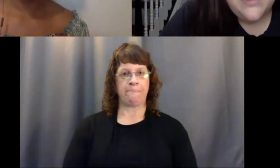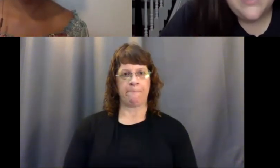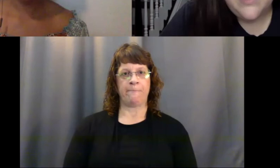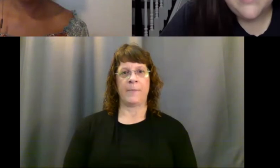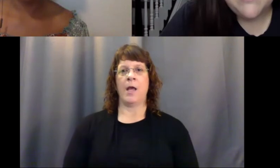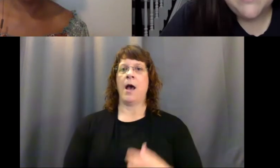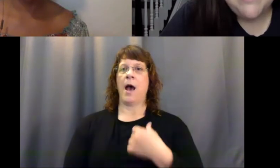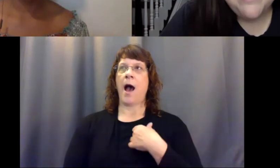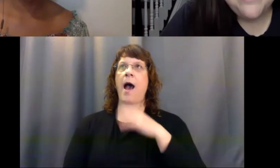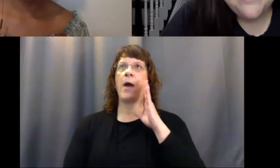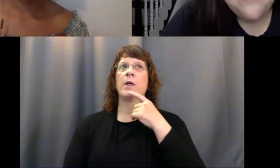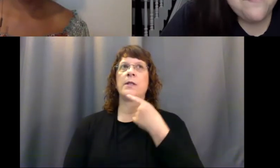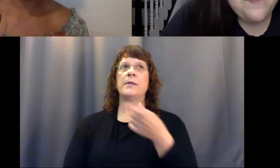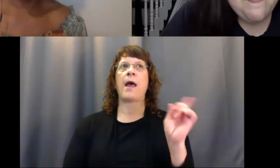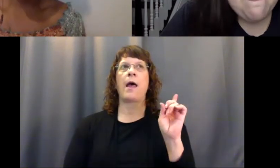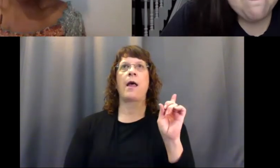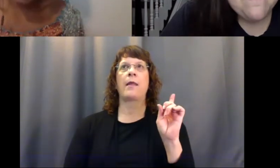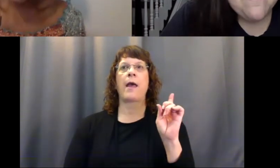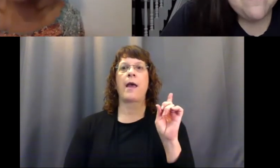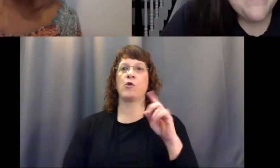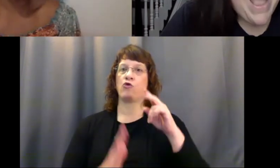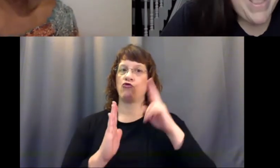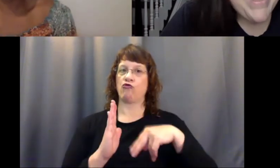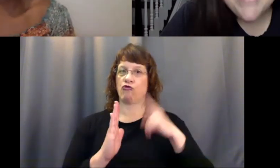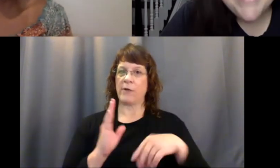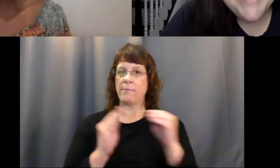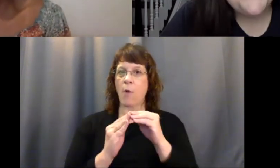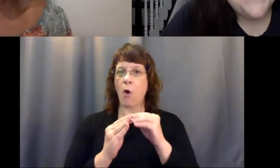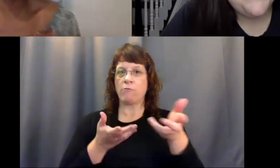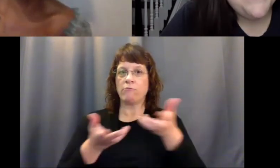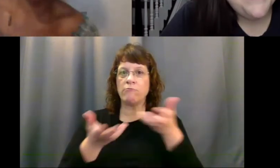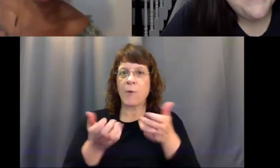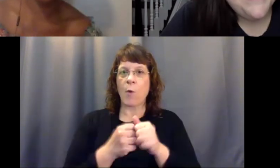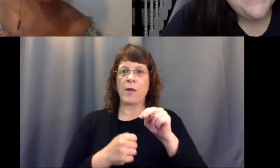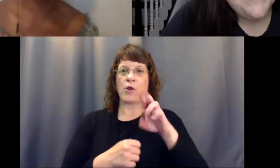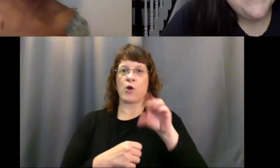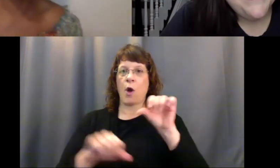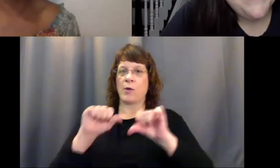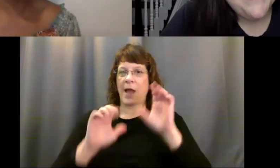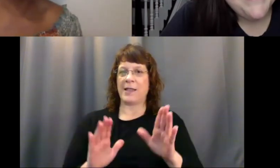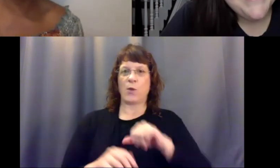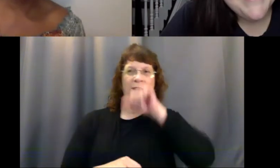I would tell them to read more and interact with neuroscientists. We love talking to you guys.